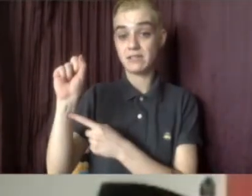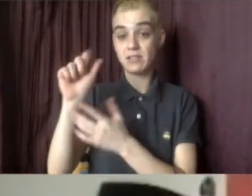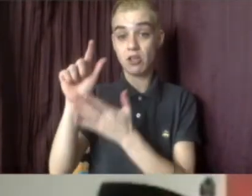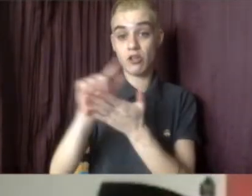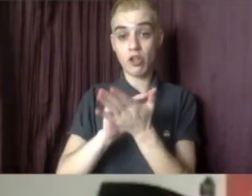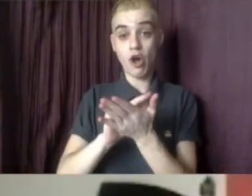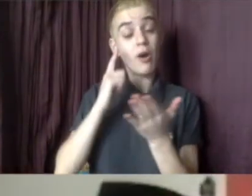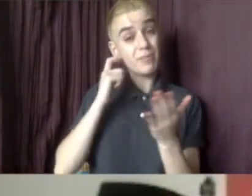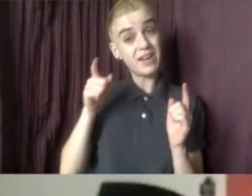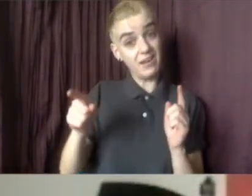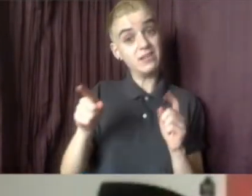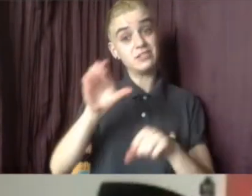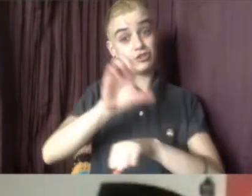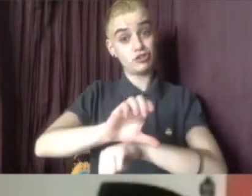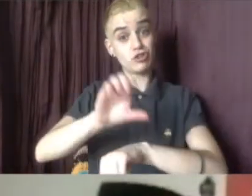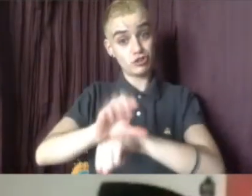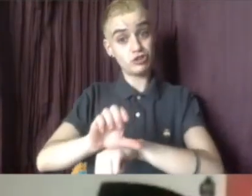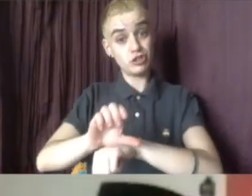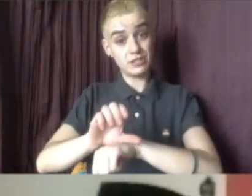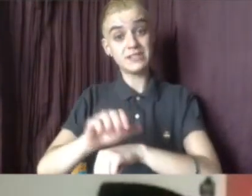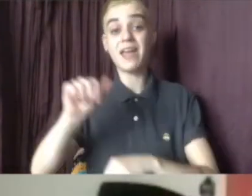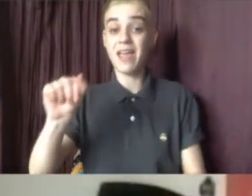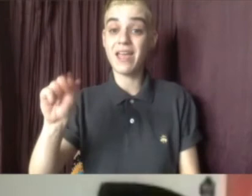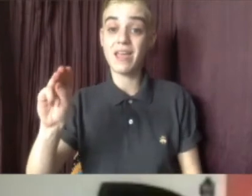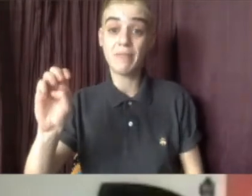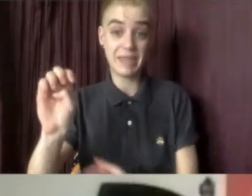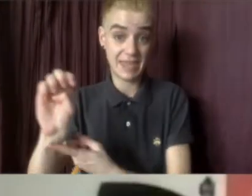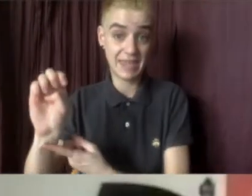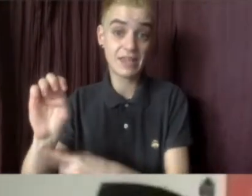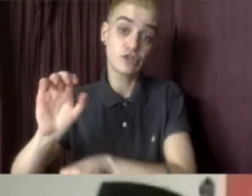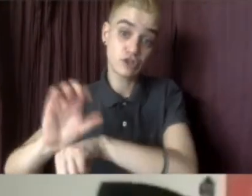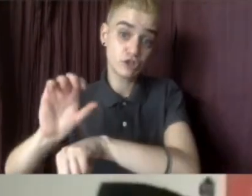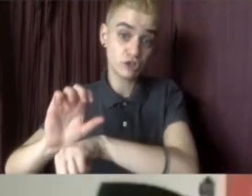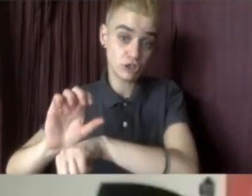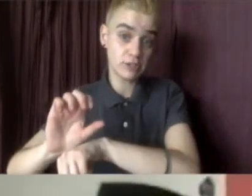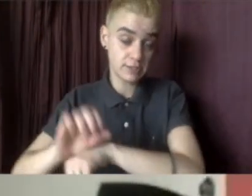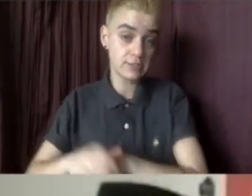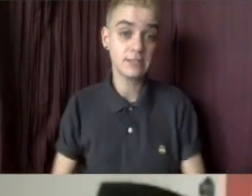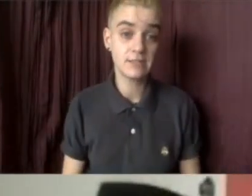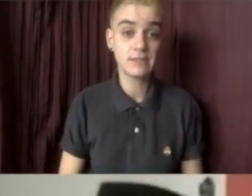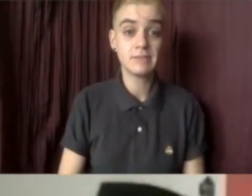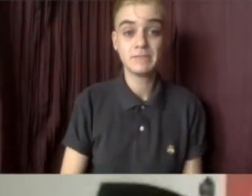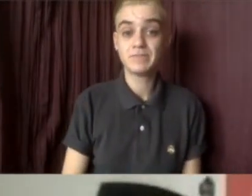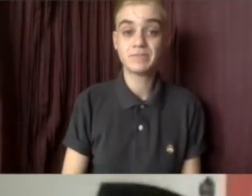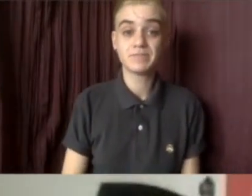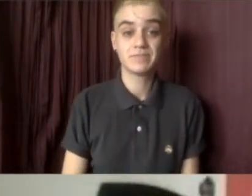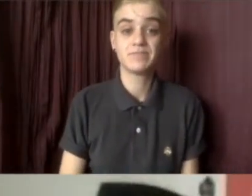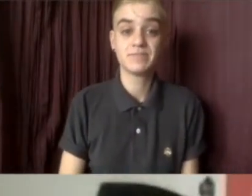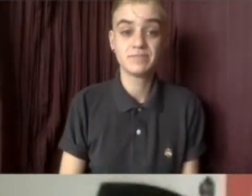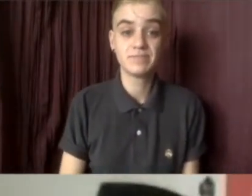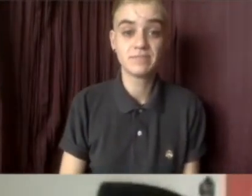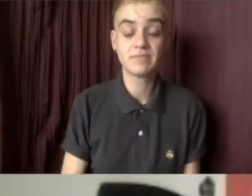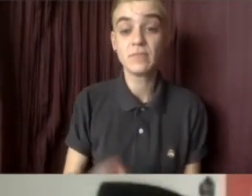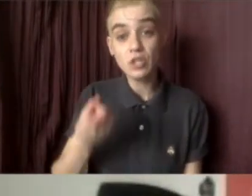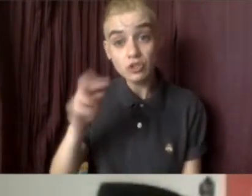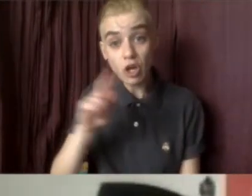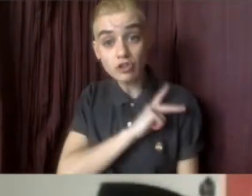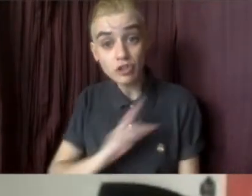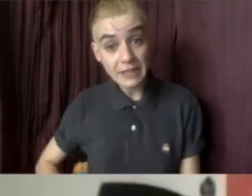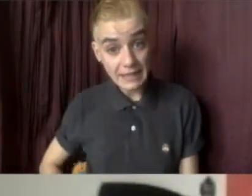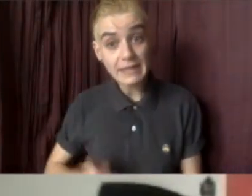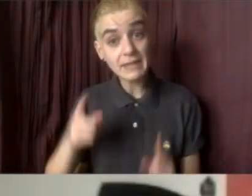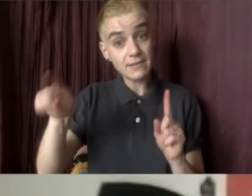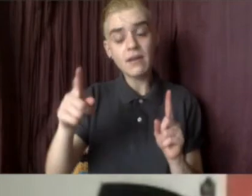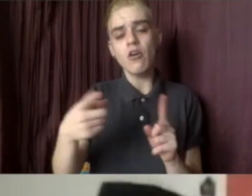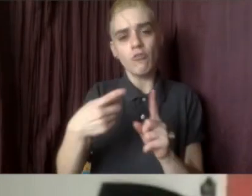down. So it is because, right, they're like, oh, this is how we could go after you, right? And just so you know, from I think it's 60 years old now, that IRS, I think they've